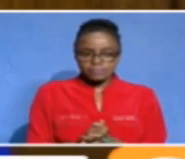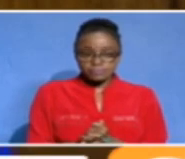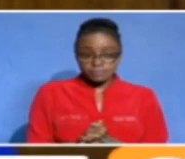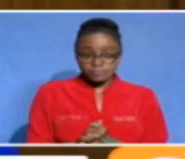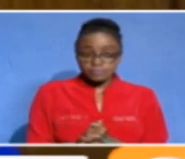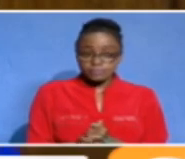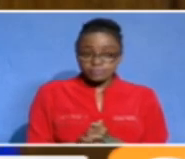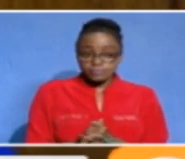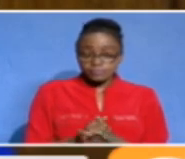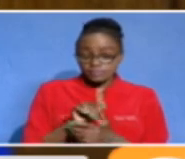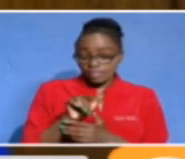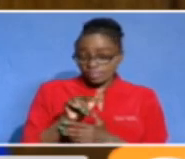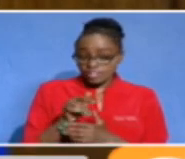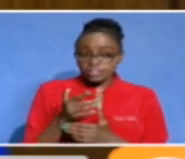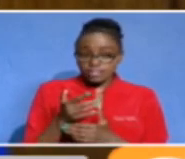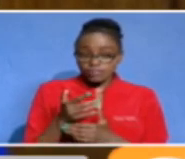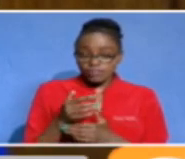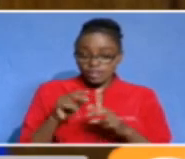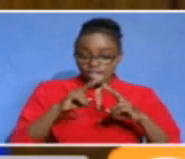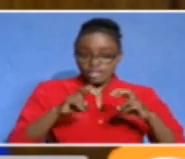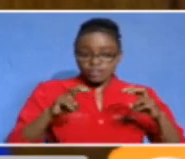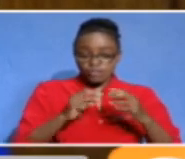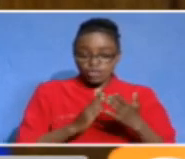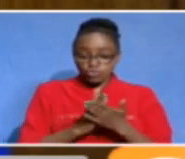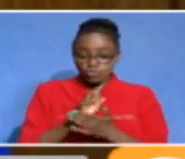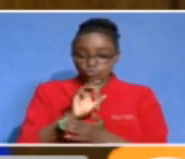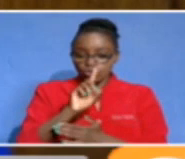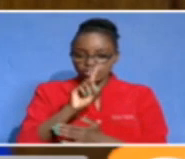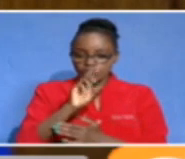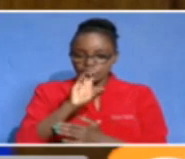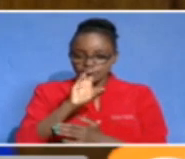In subsequent investigations by the DCI,